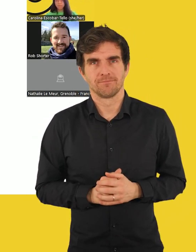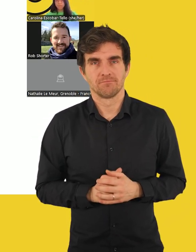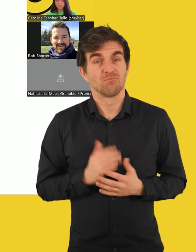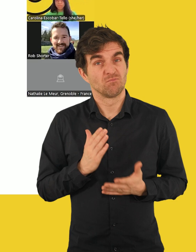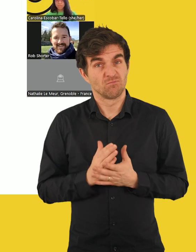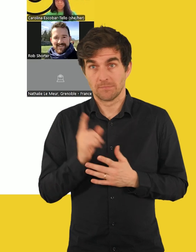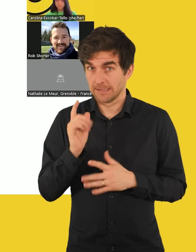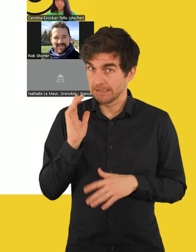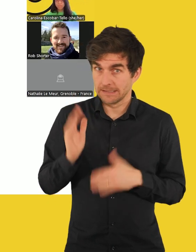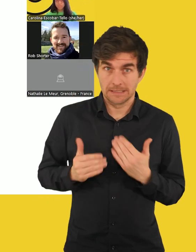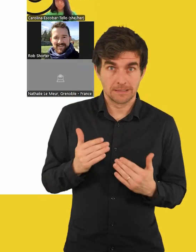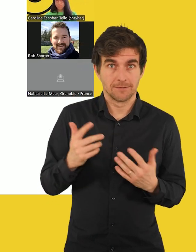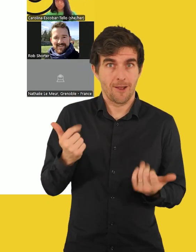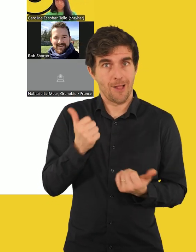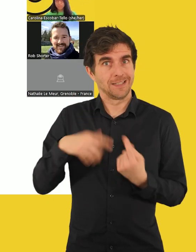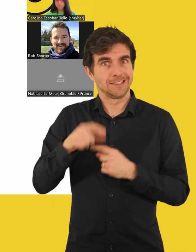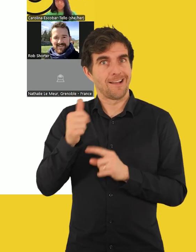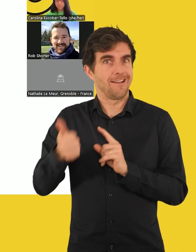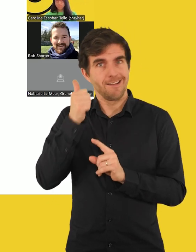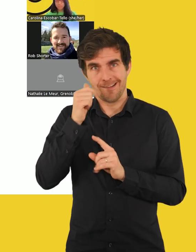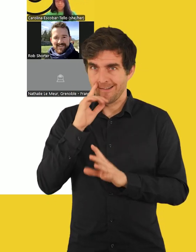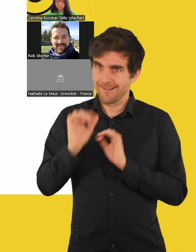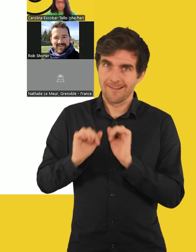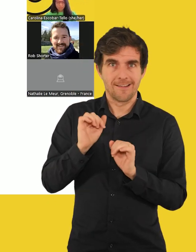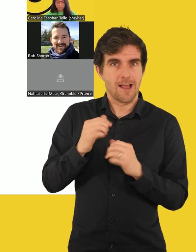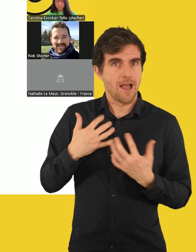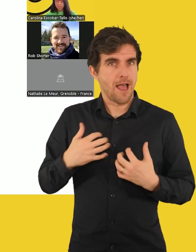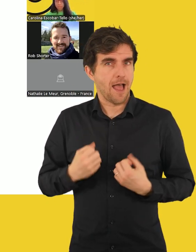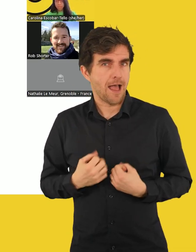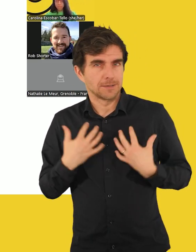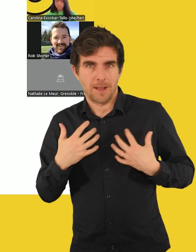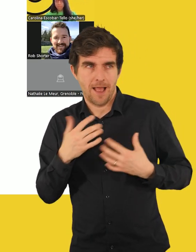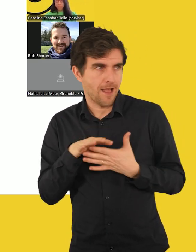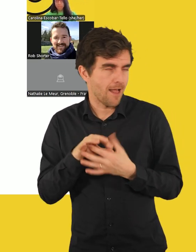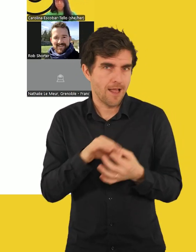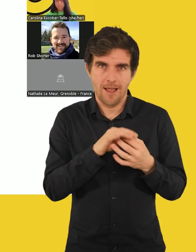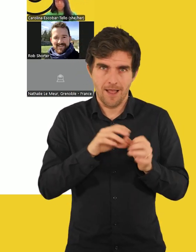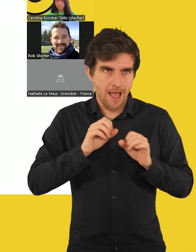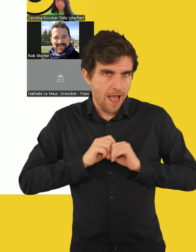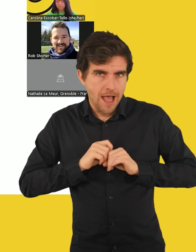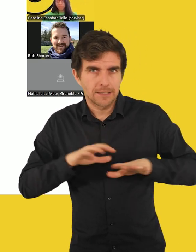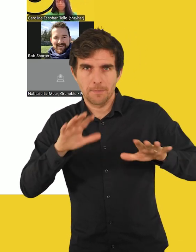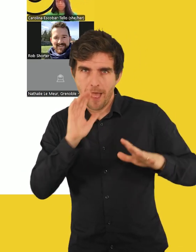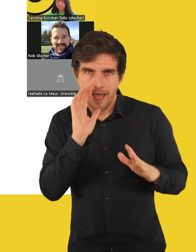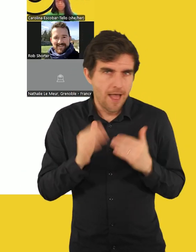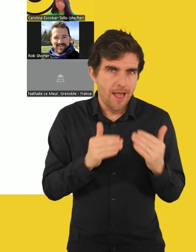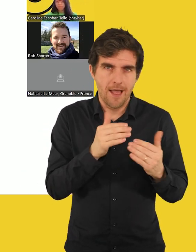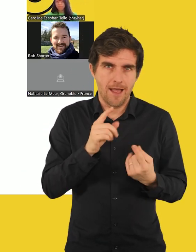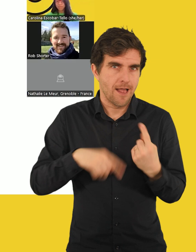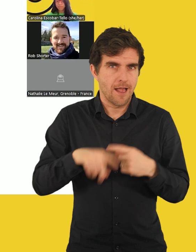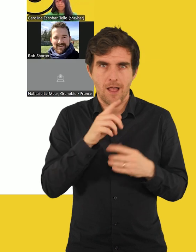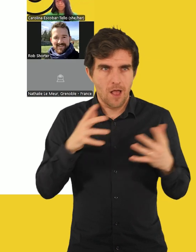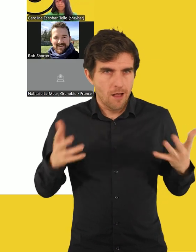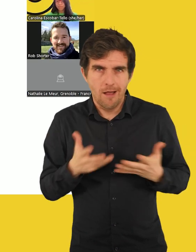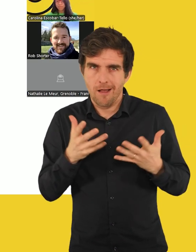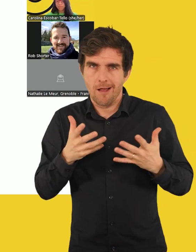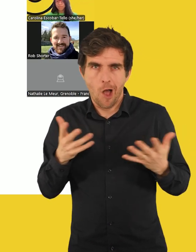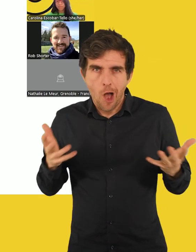stopped. When the journey is acknowledged and sustained by those I work with, they are a source of